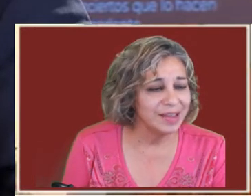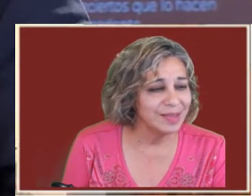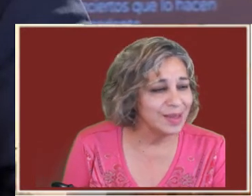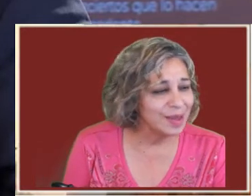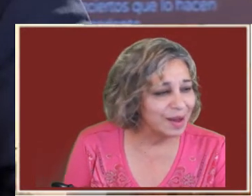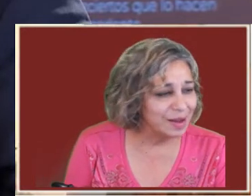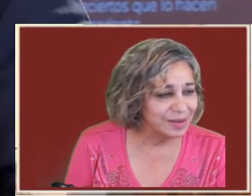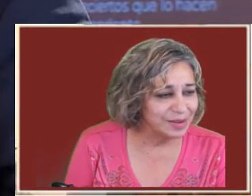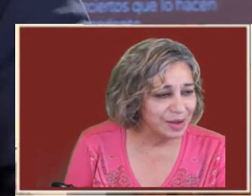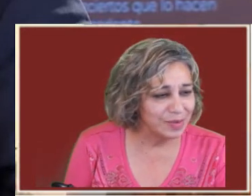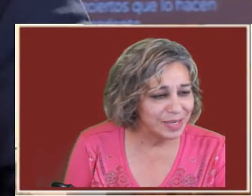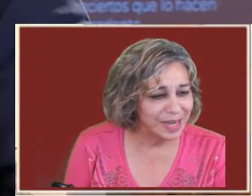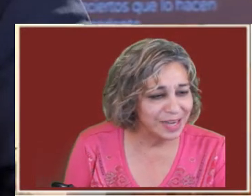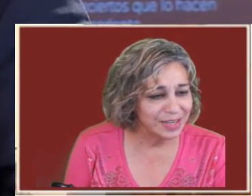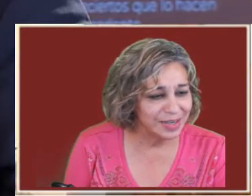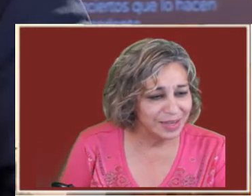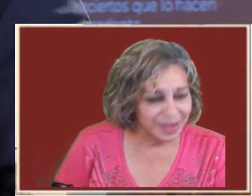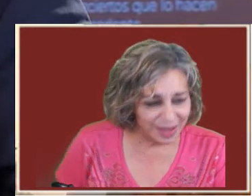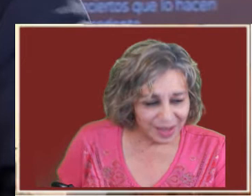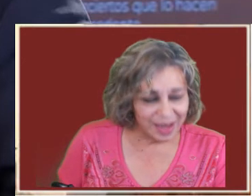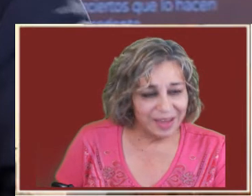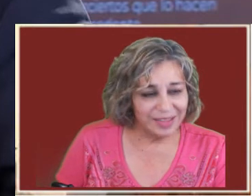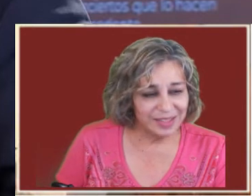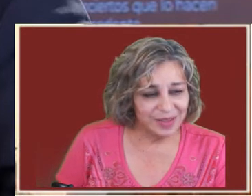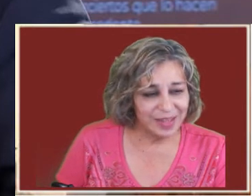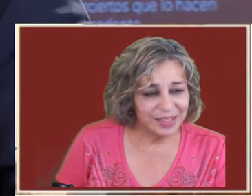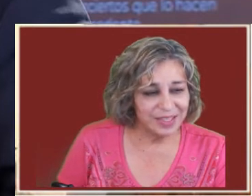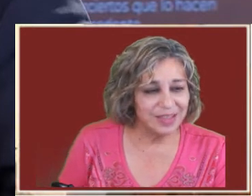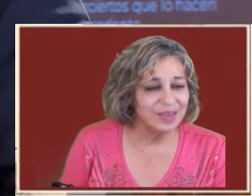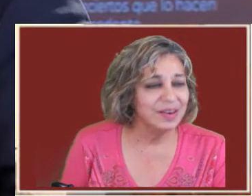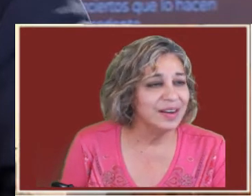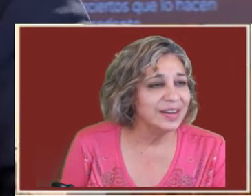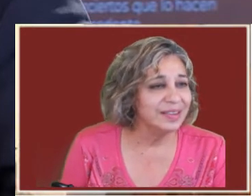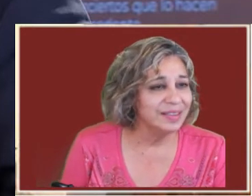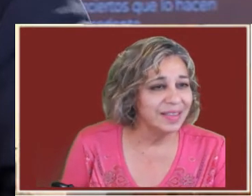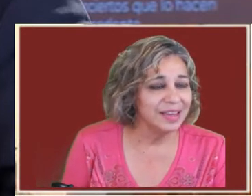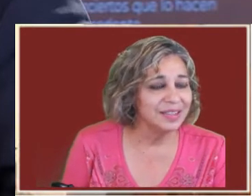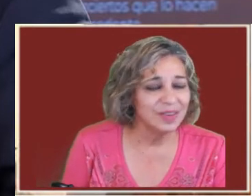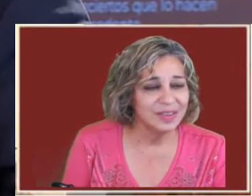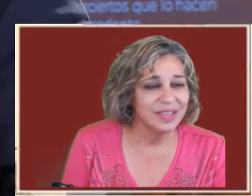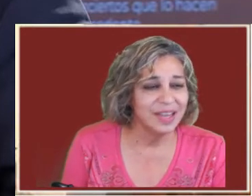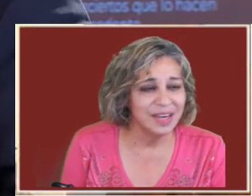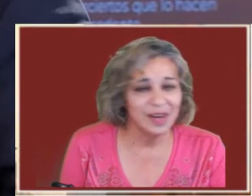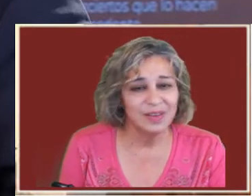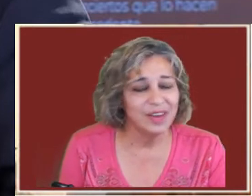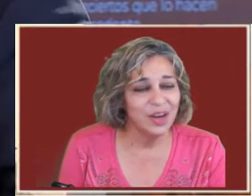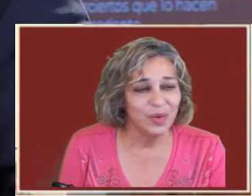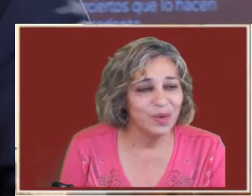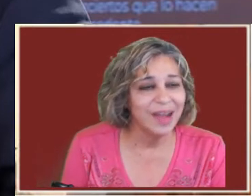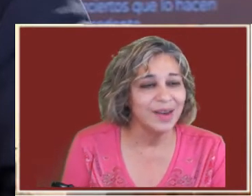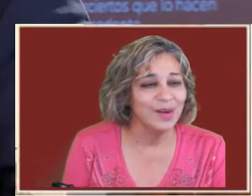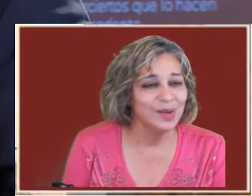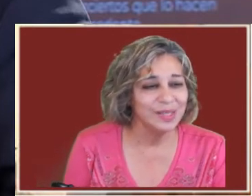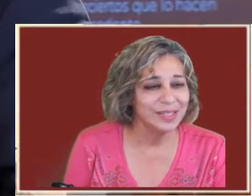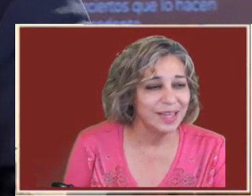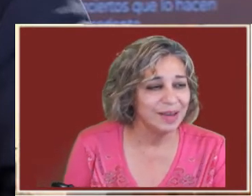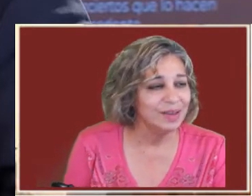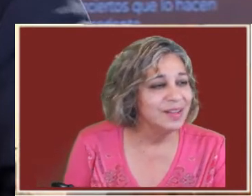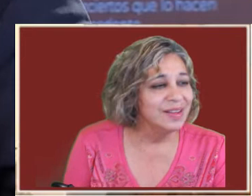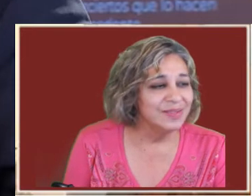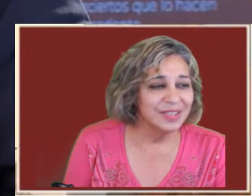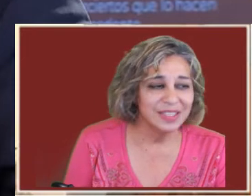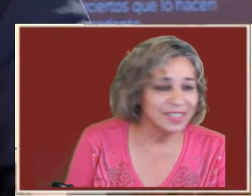that in the documentation. So that's another thing. So they're saying, no, we're not going to hold the